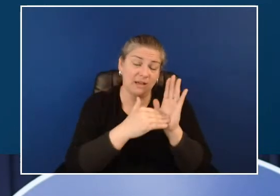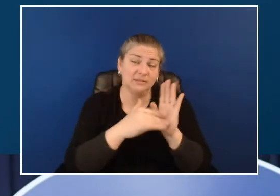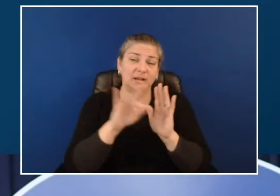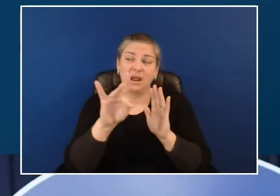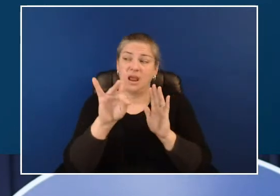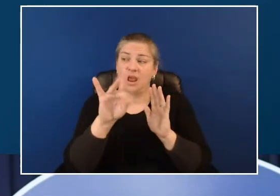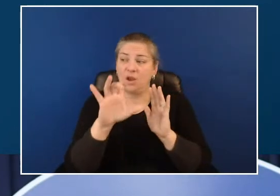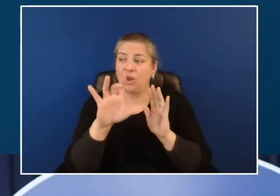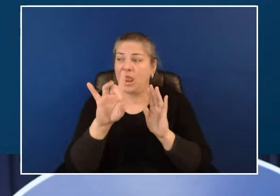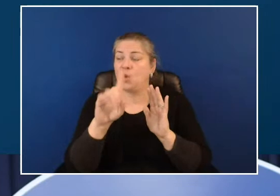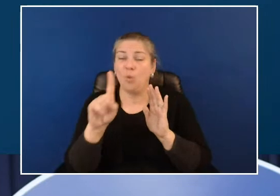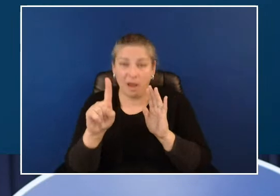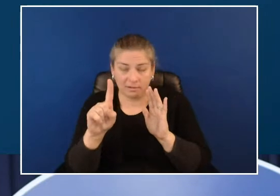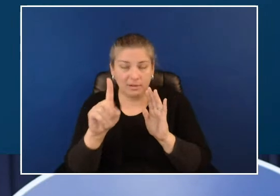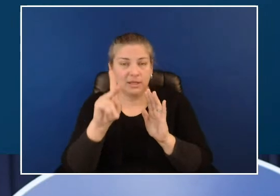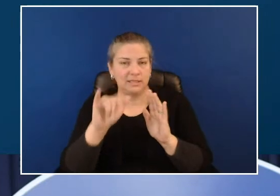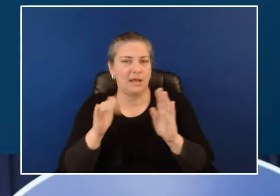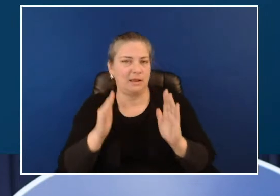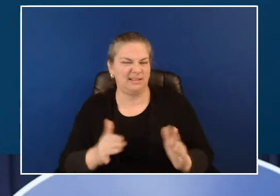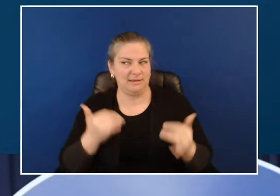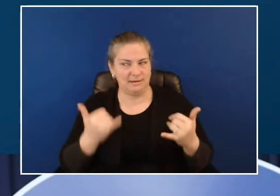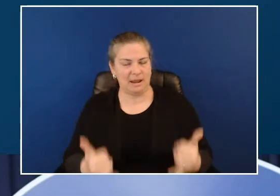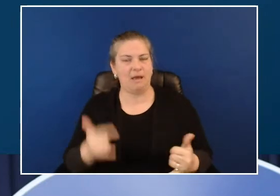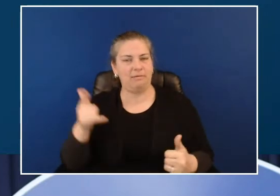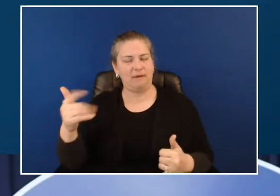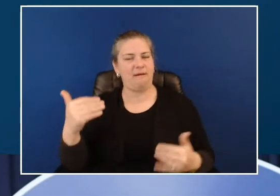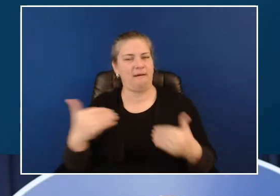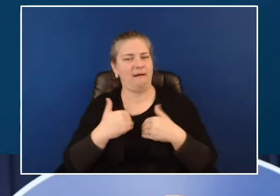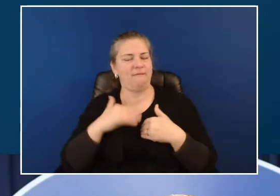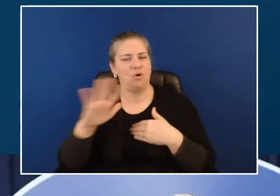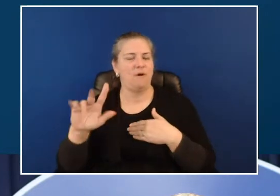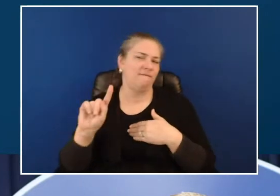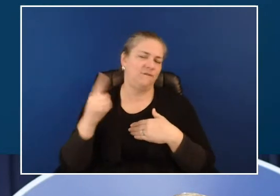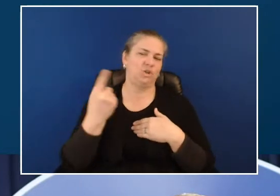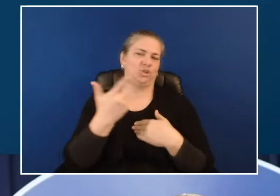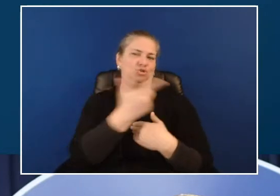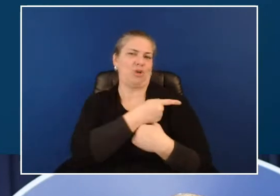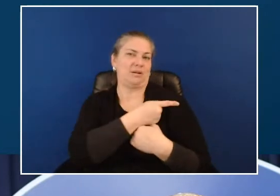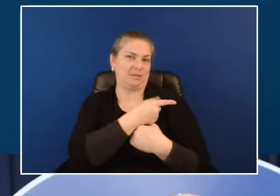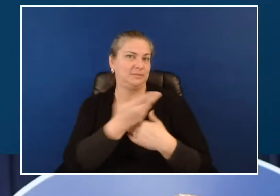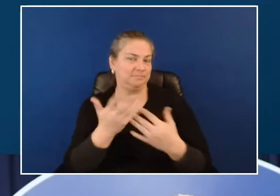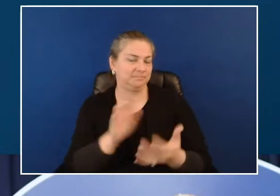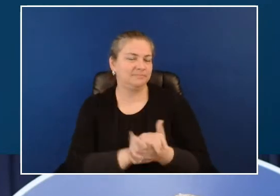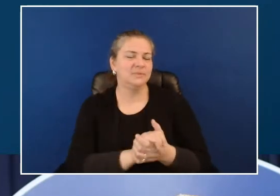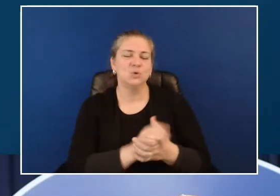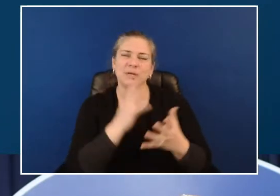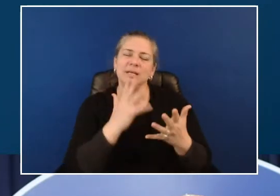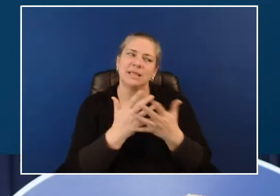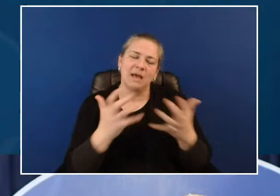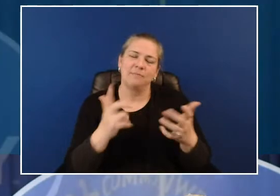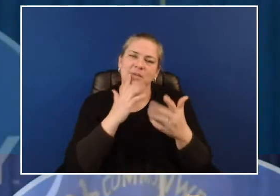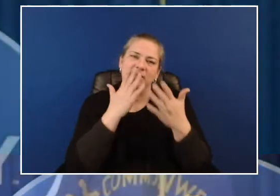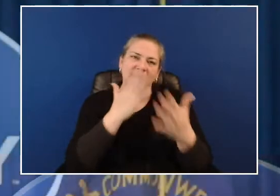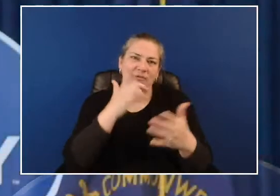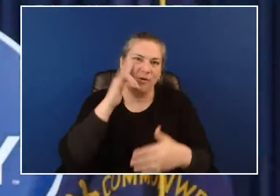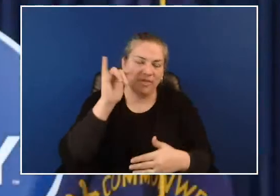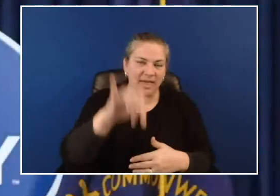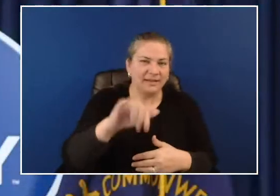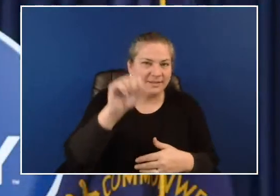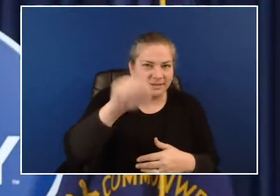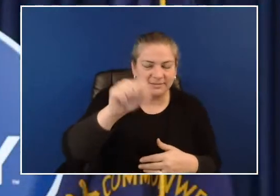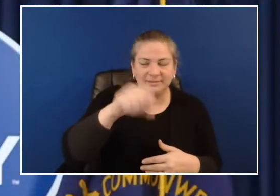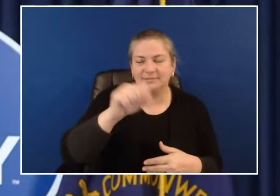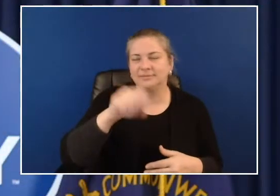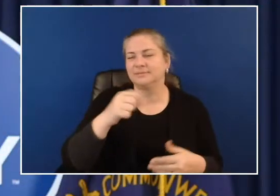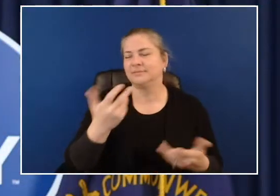2,877,881 Kentuckians have now at least gotten their first shot. So a lot to be grateful for in terms of where COVID